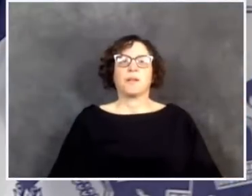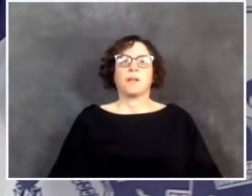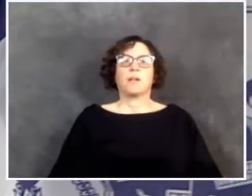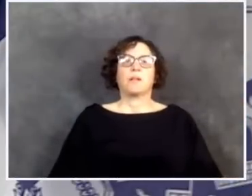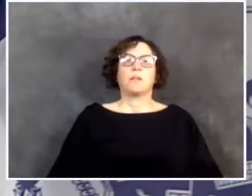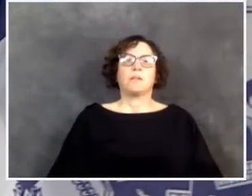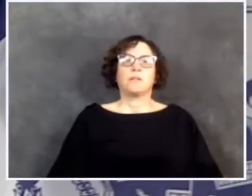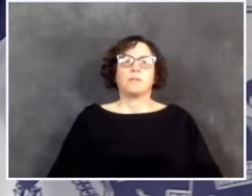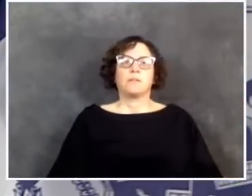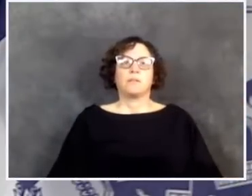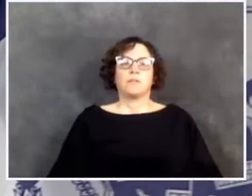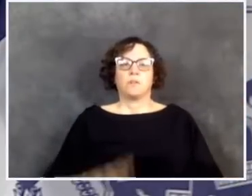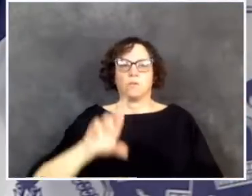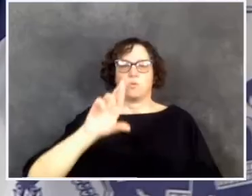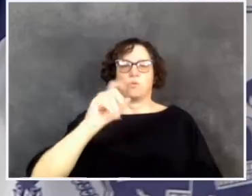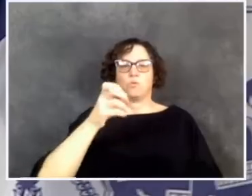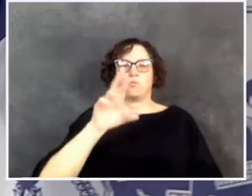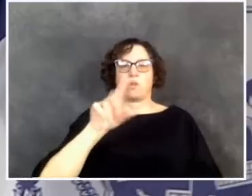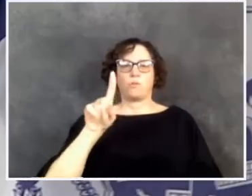Roger?